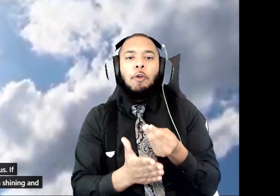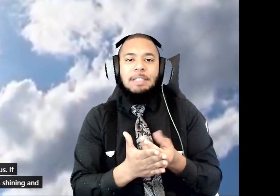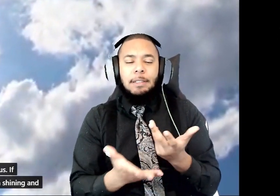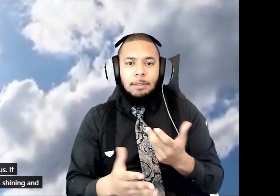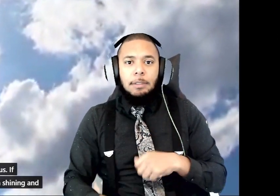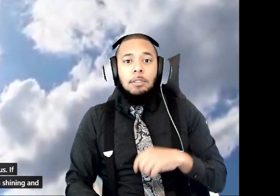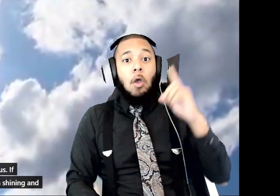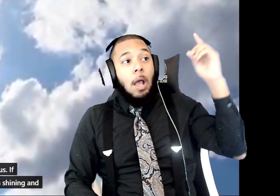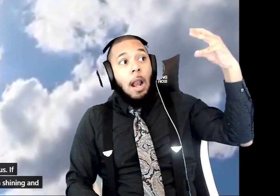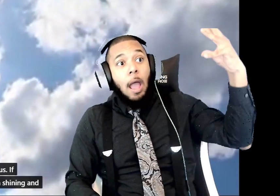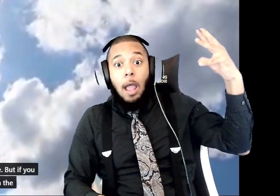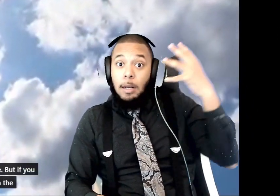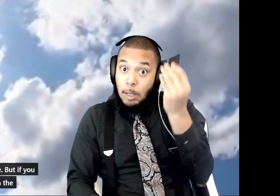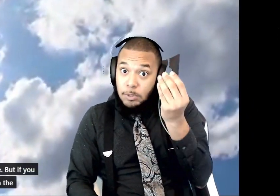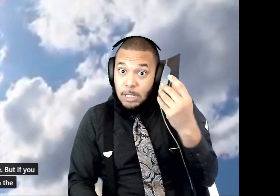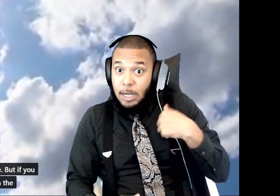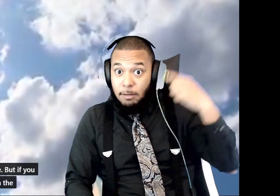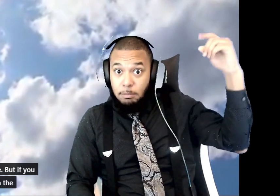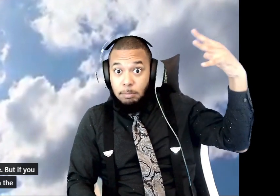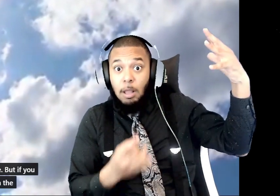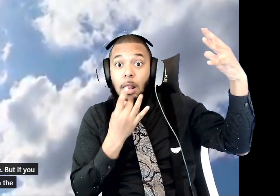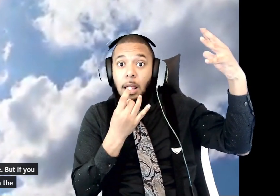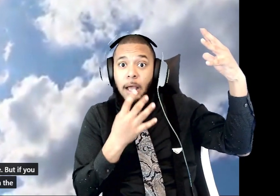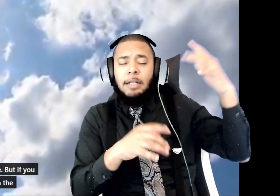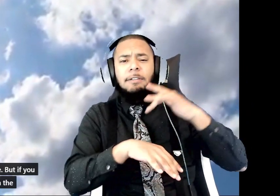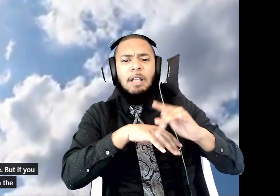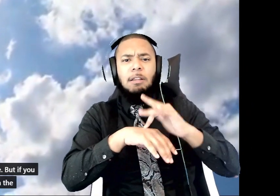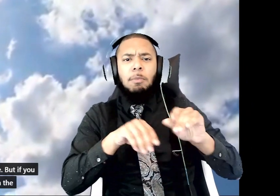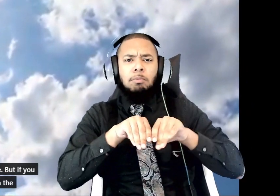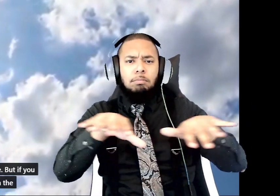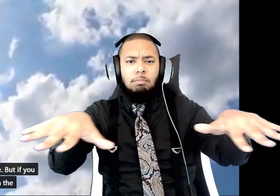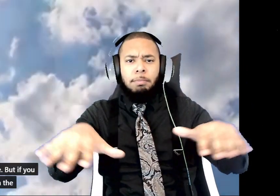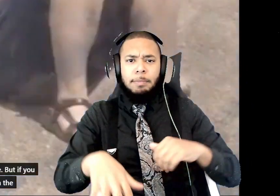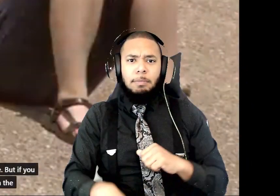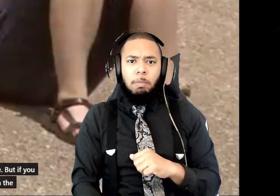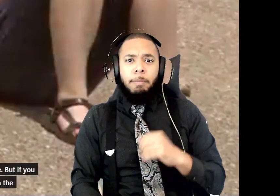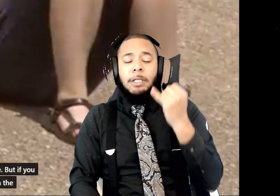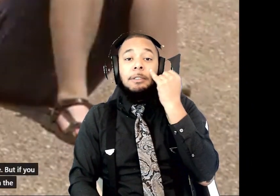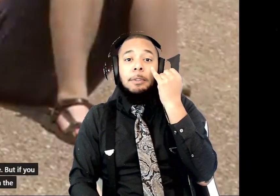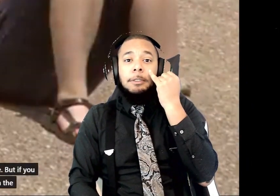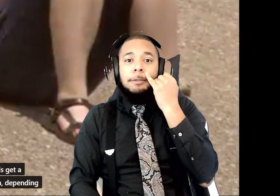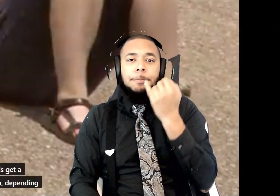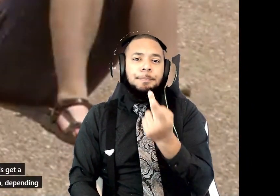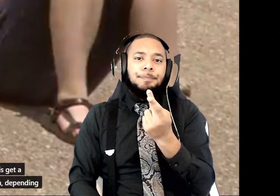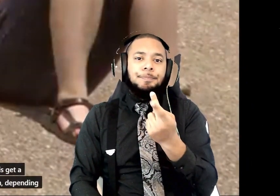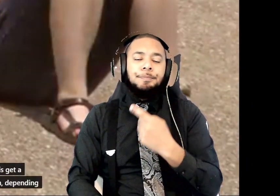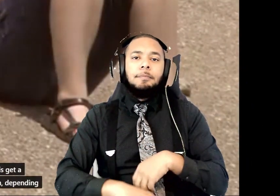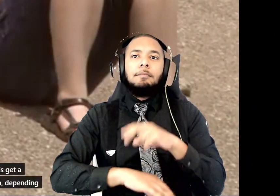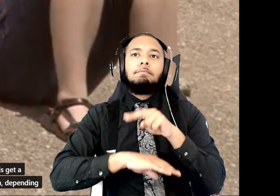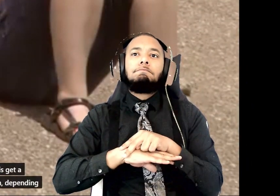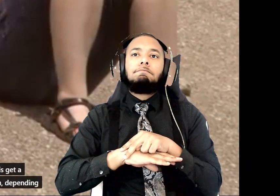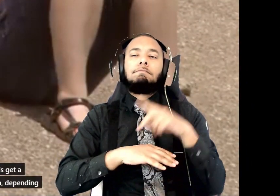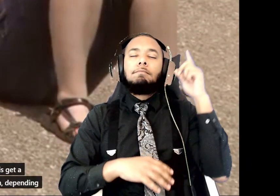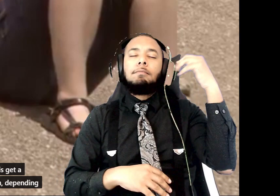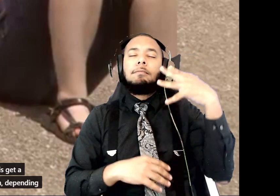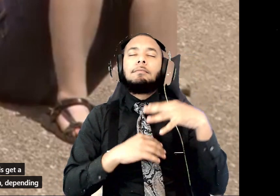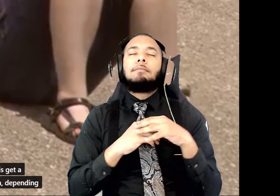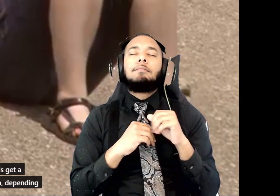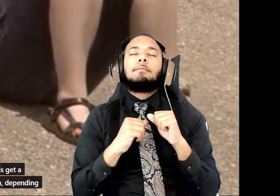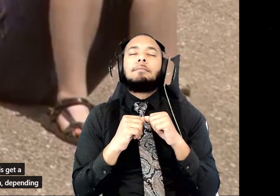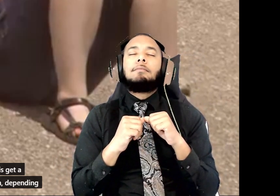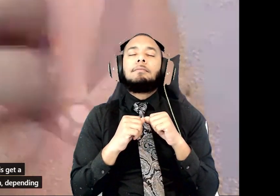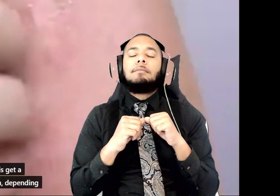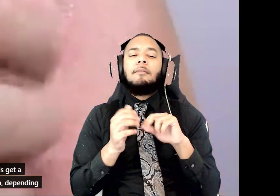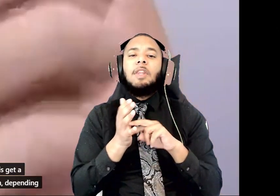outside, there's the sun shining, and light is available to everyone. But if you or I were to just lay in the sun, all we're going to do is